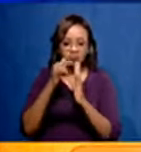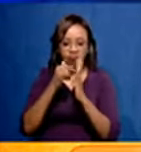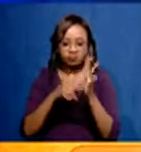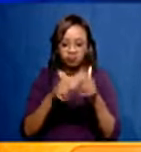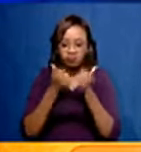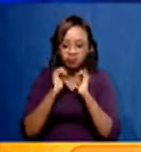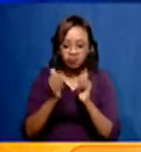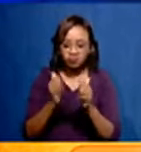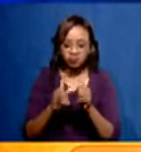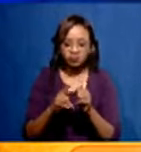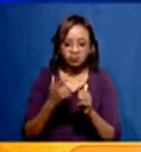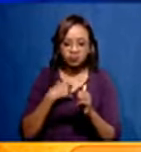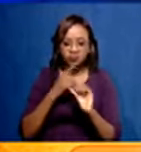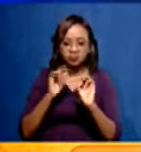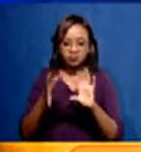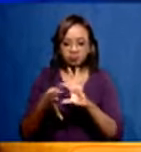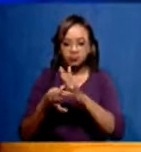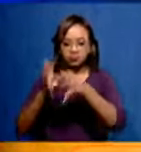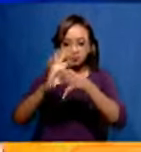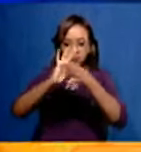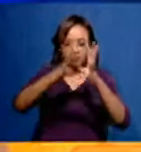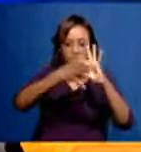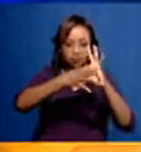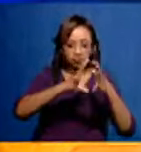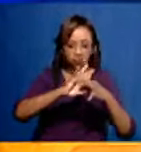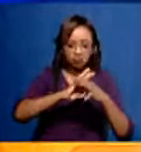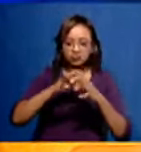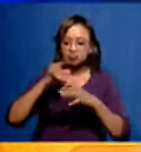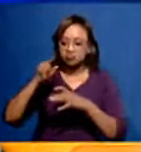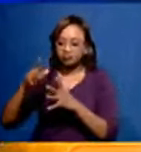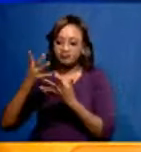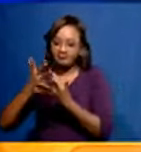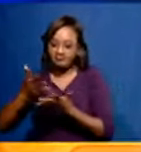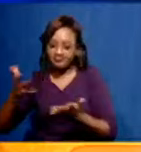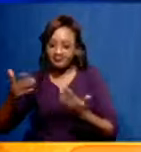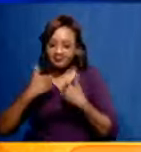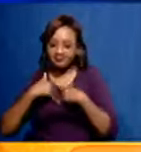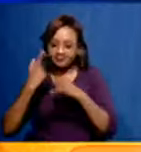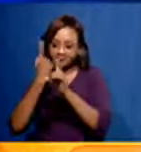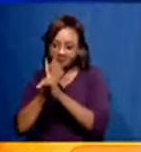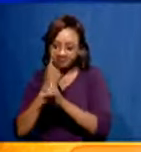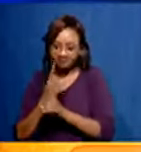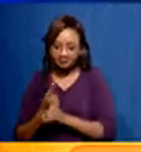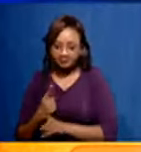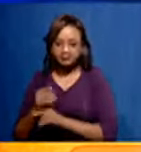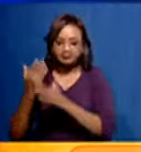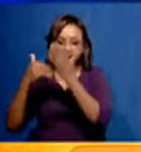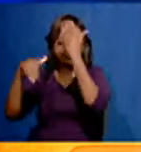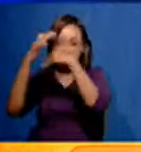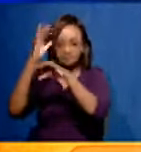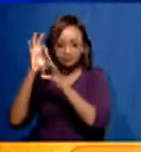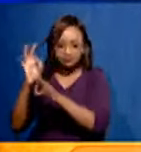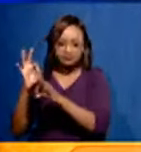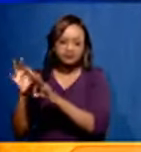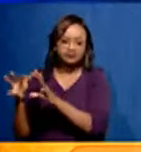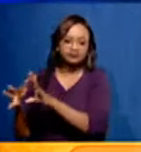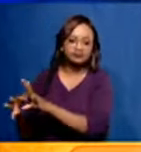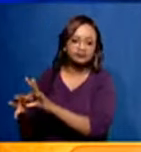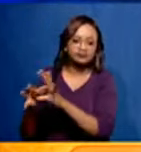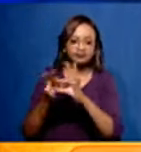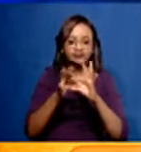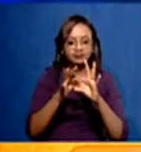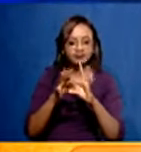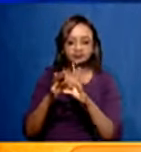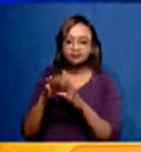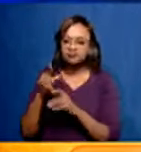transmission line between the great assets of the university, the best university in the country, the faculty,